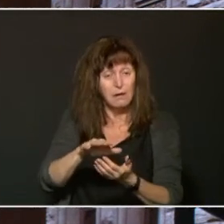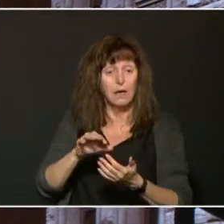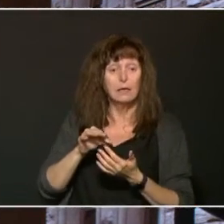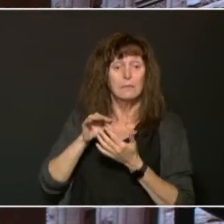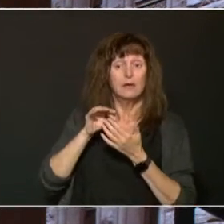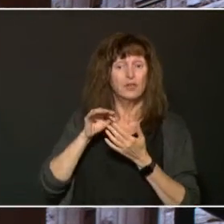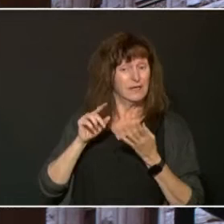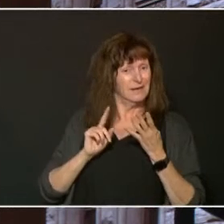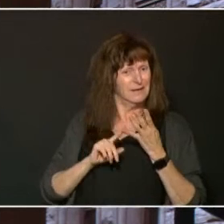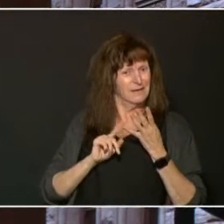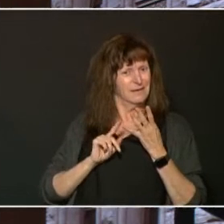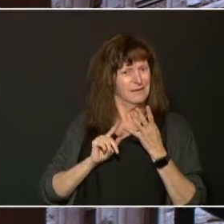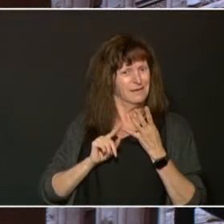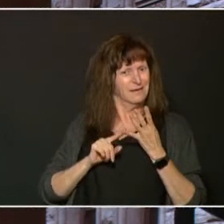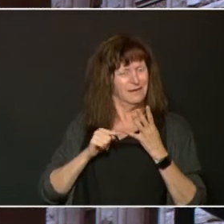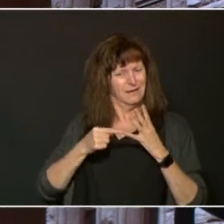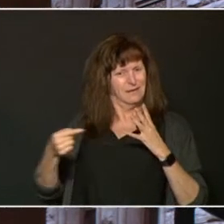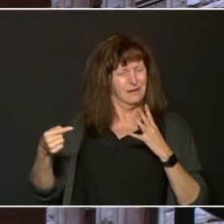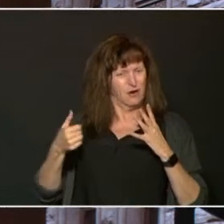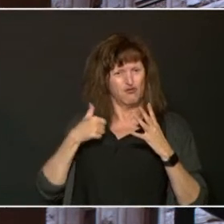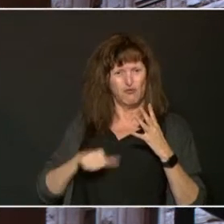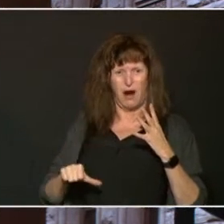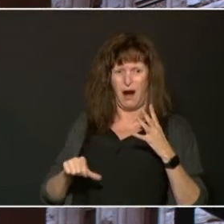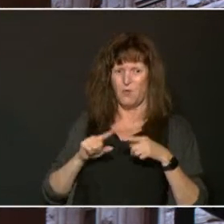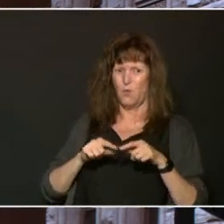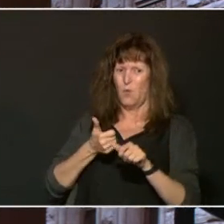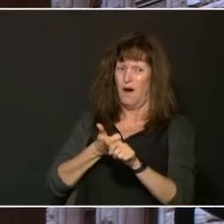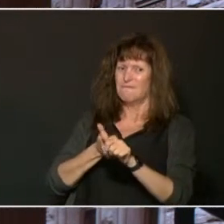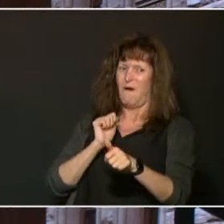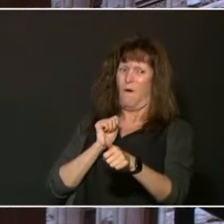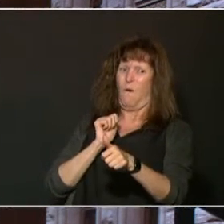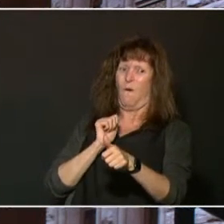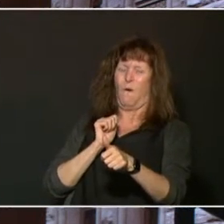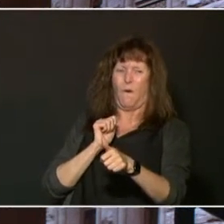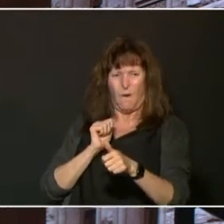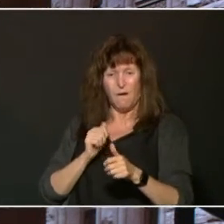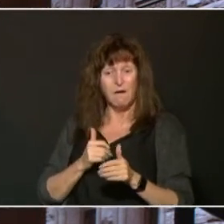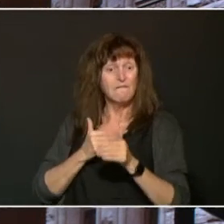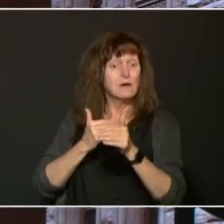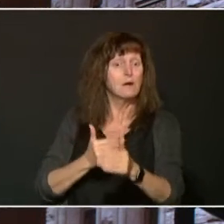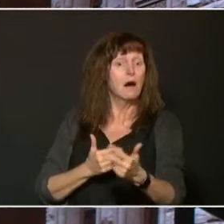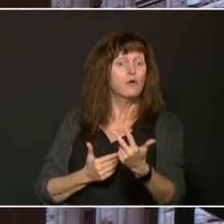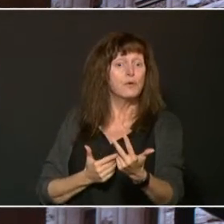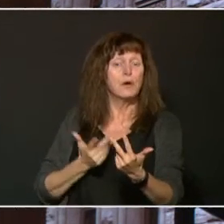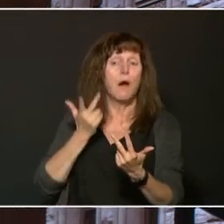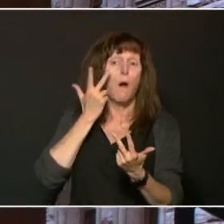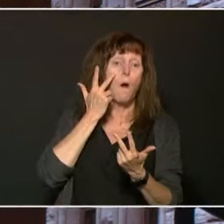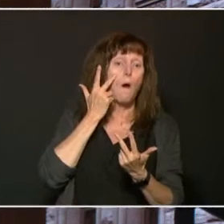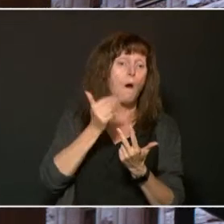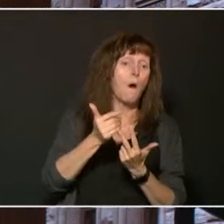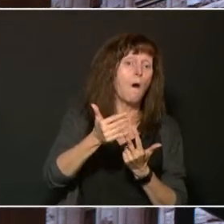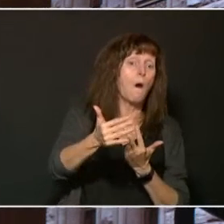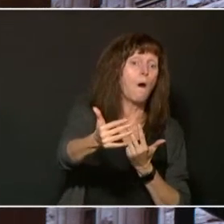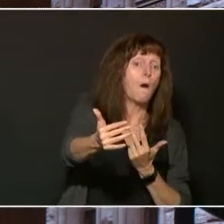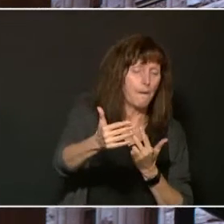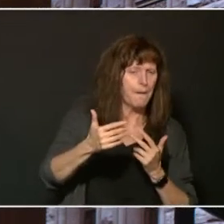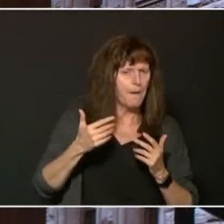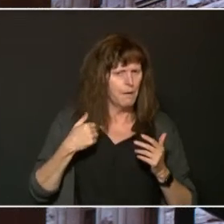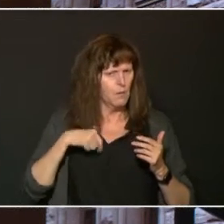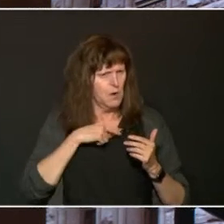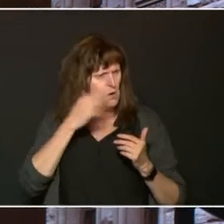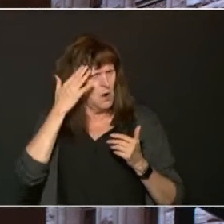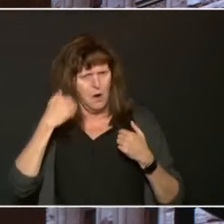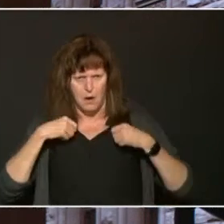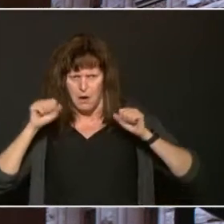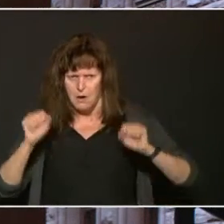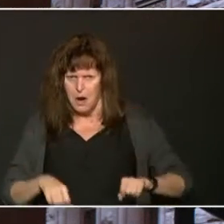look beyond step 3, I know we can achieve 80% immunization with 1 dose and 75%